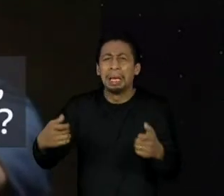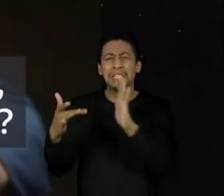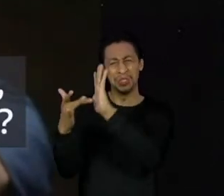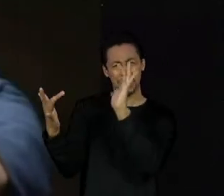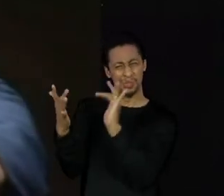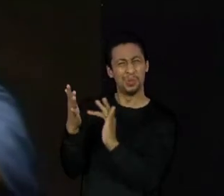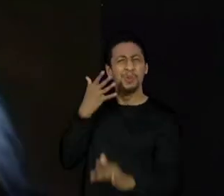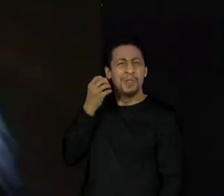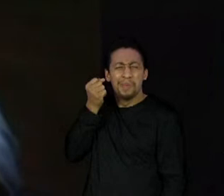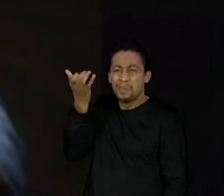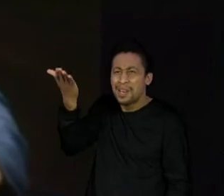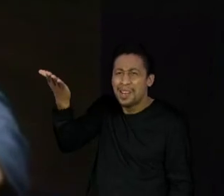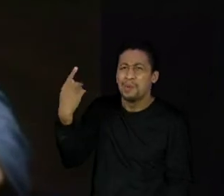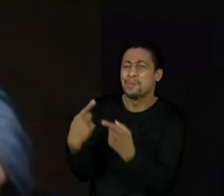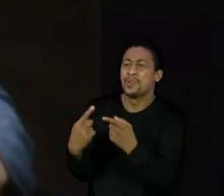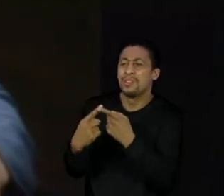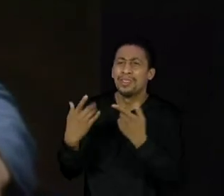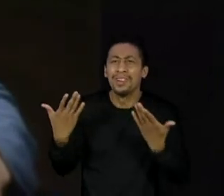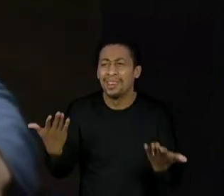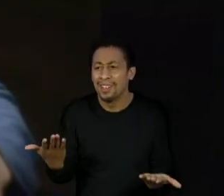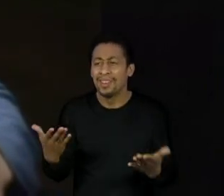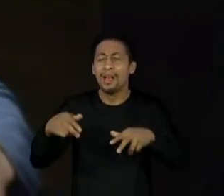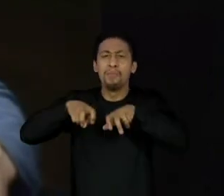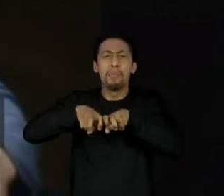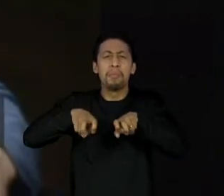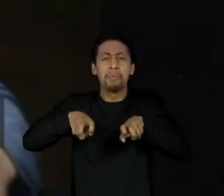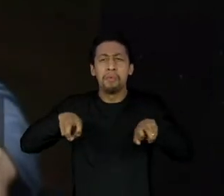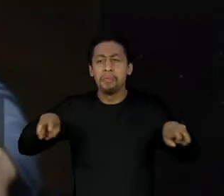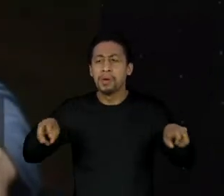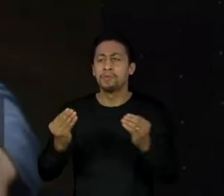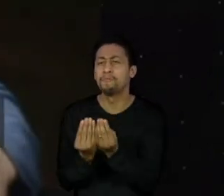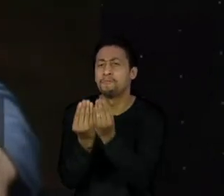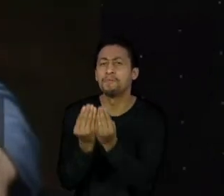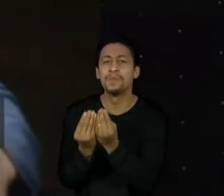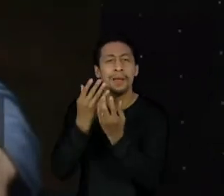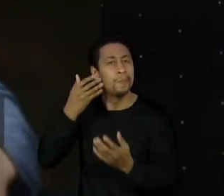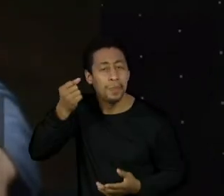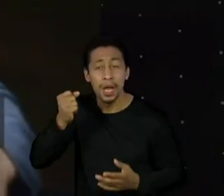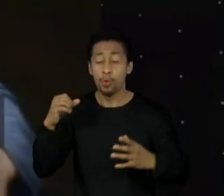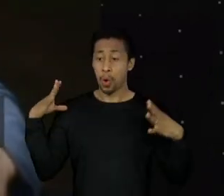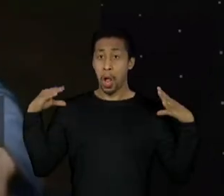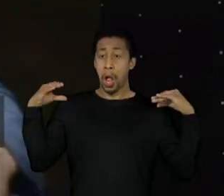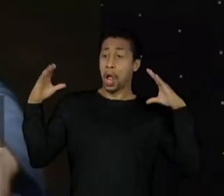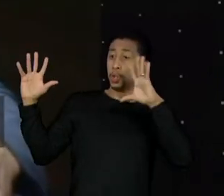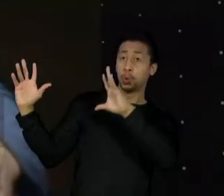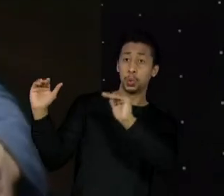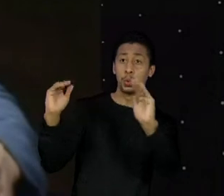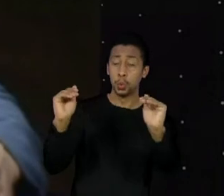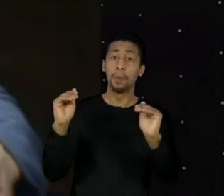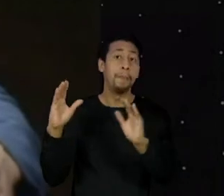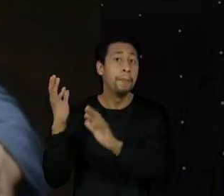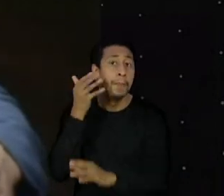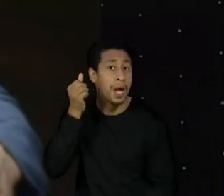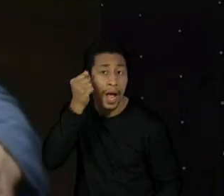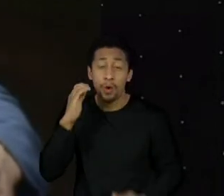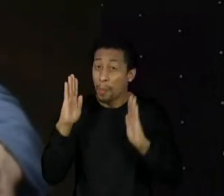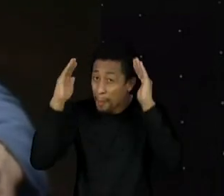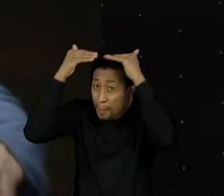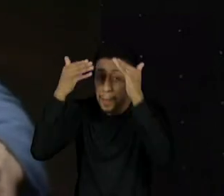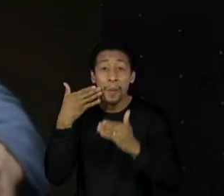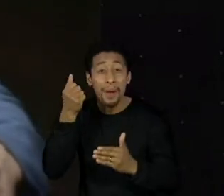eyes? Why is the Lord's Supper all white men? Angels are white, Pope and Mary